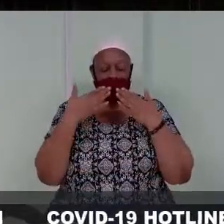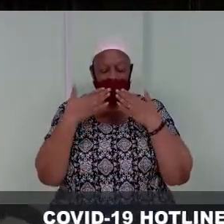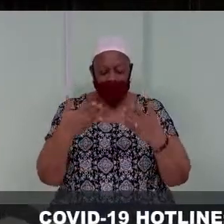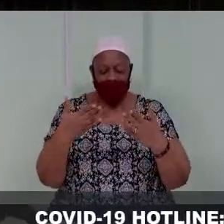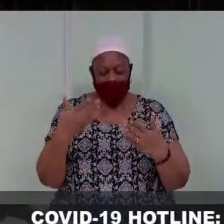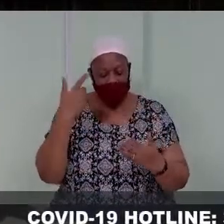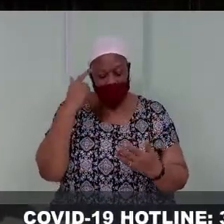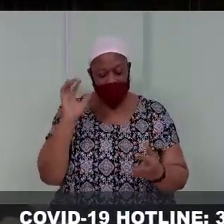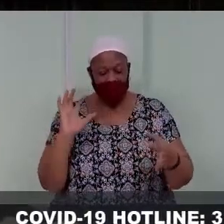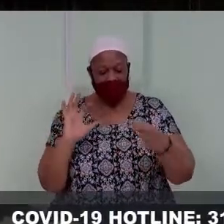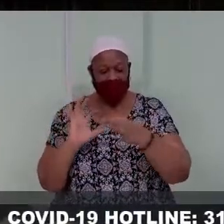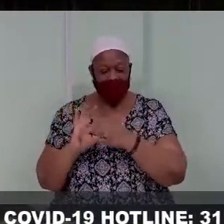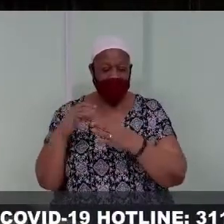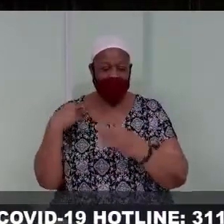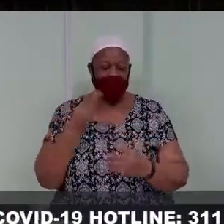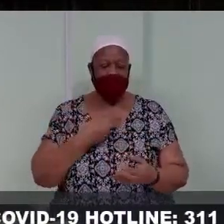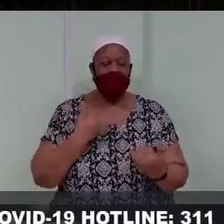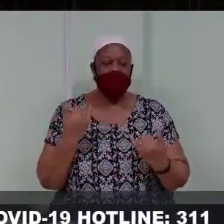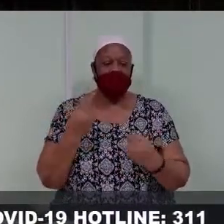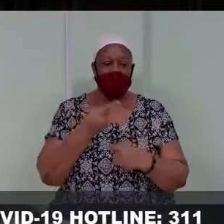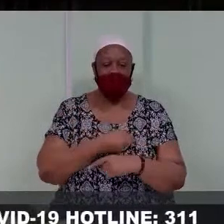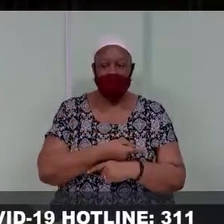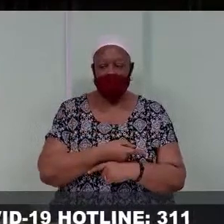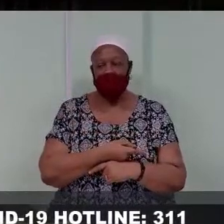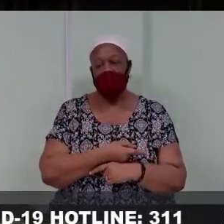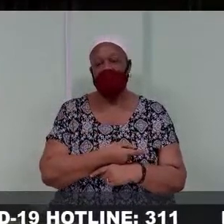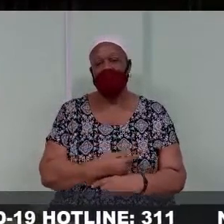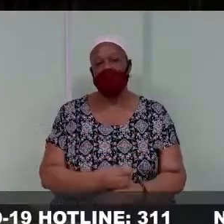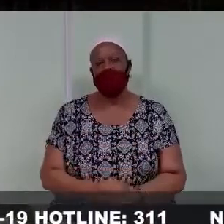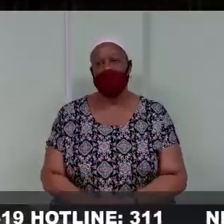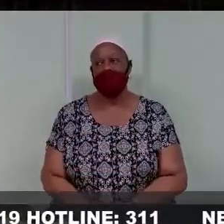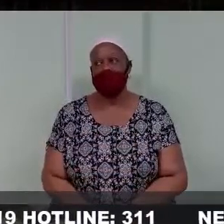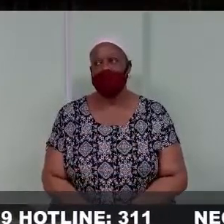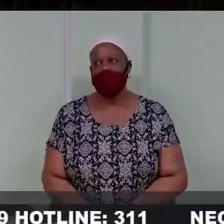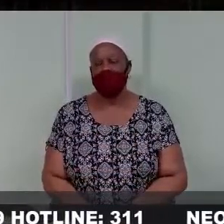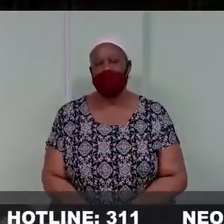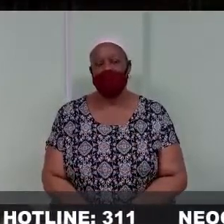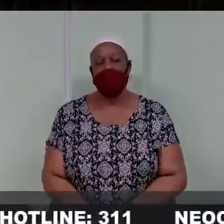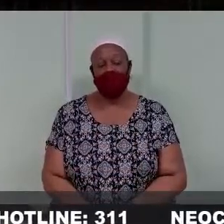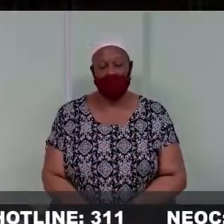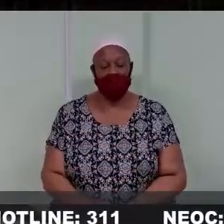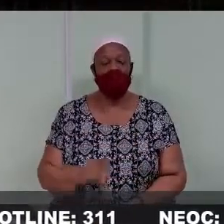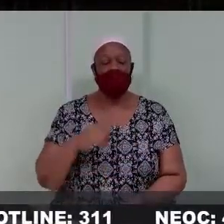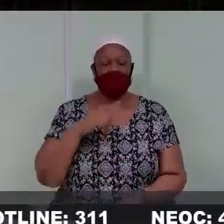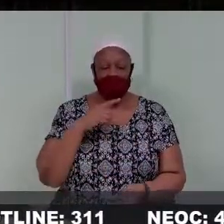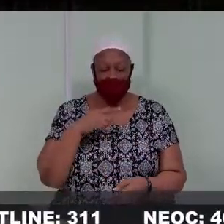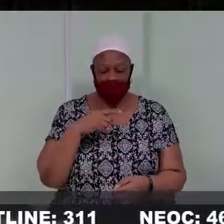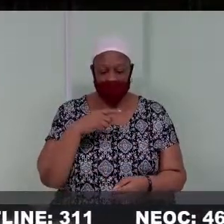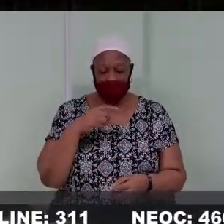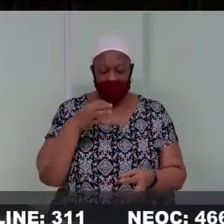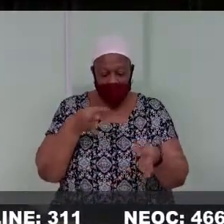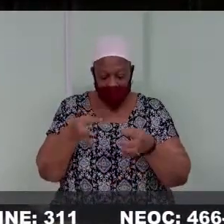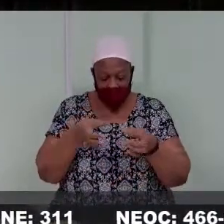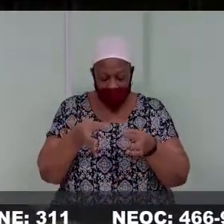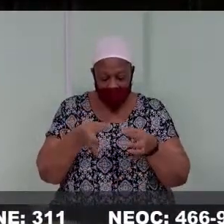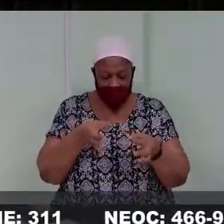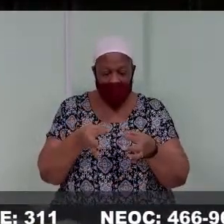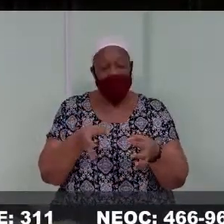for joining us for today's briefing. Of course, we continue to manage